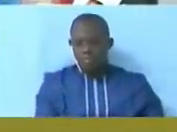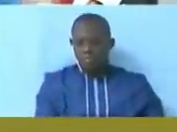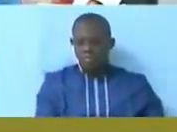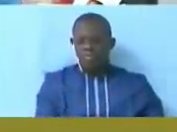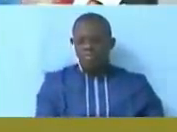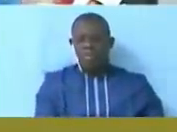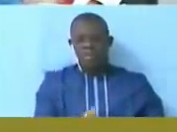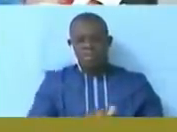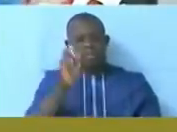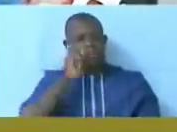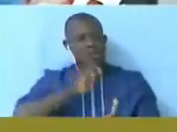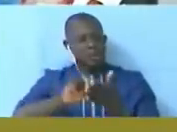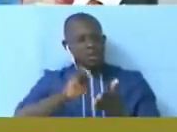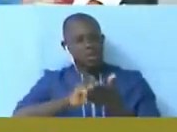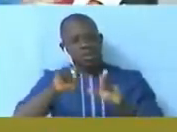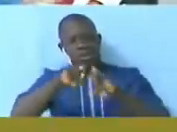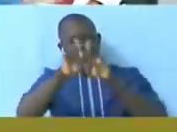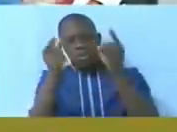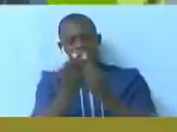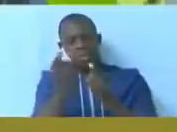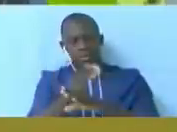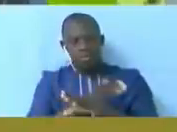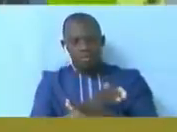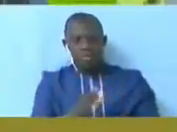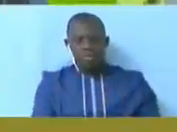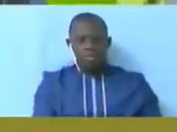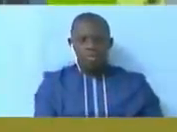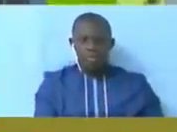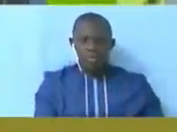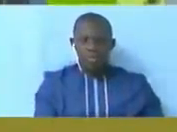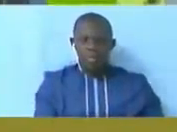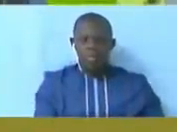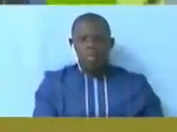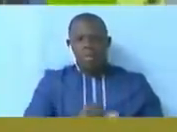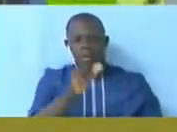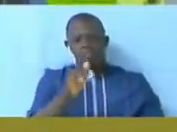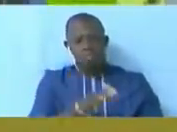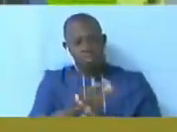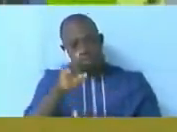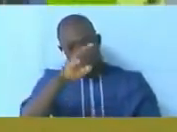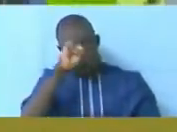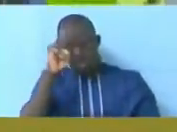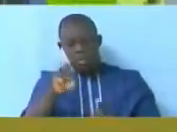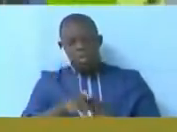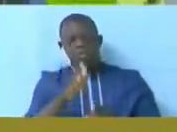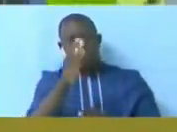He was Secretary General. Secretary General. The civil service. And he was working directly on the Jame.